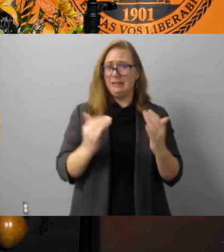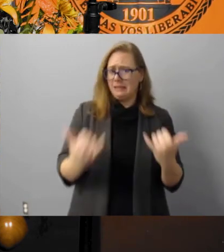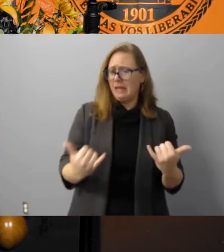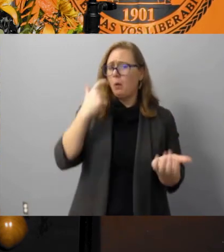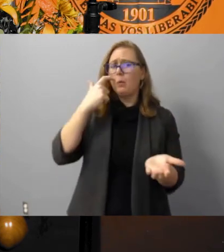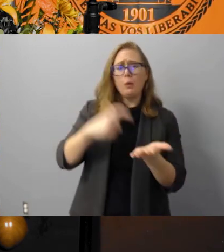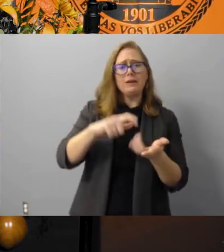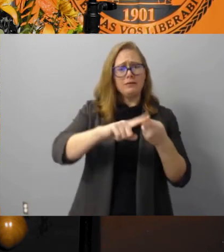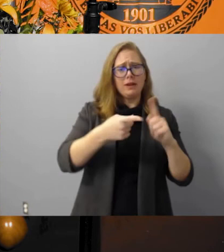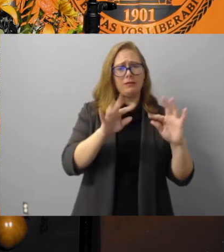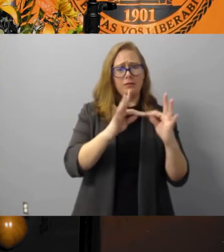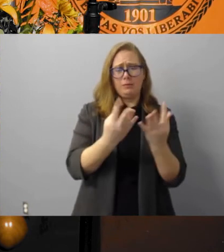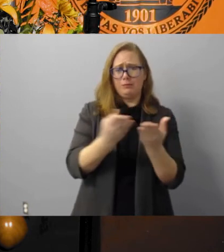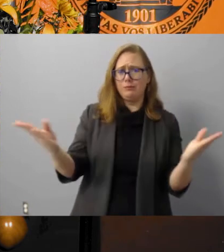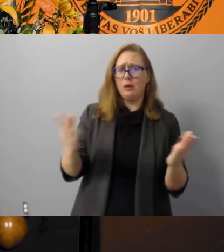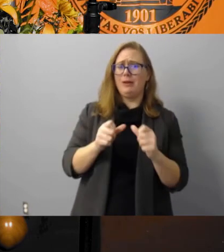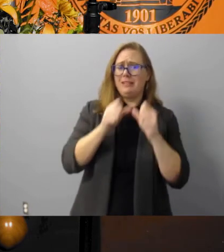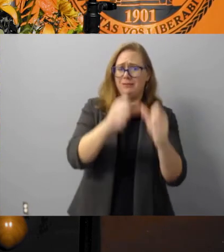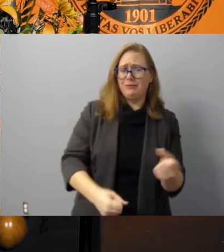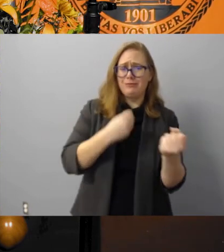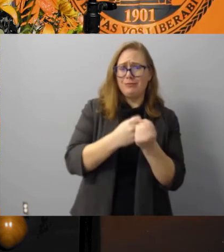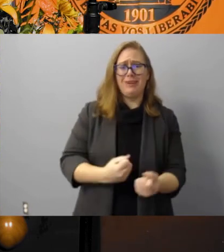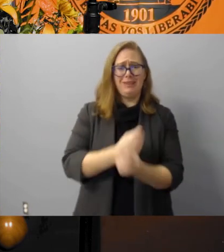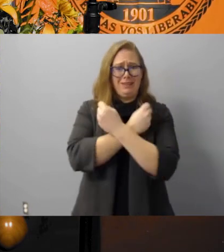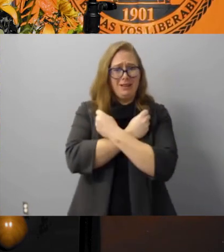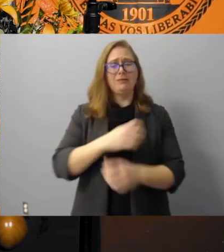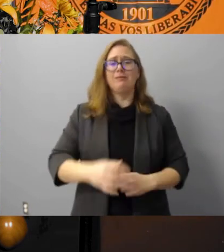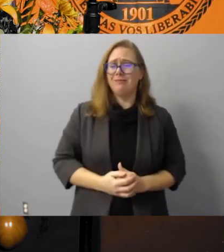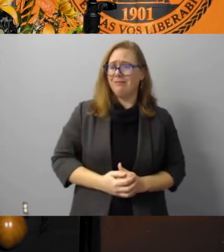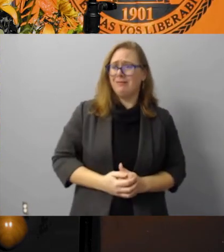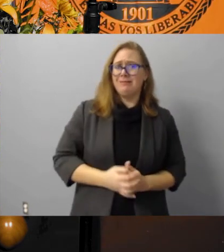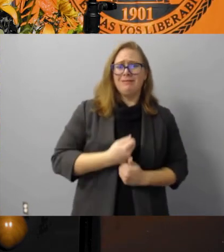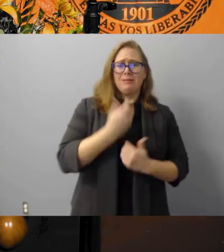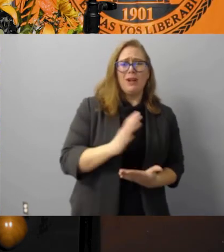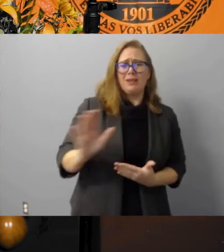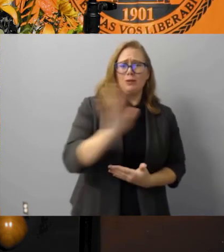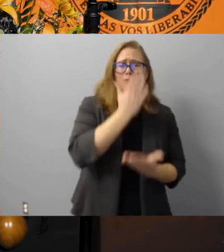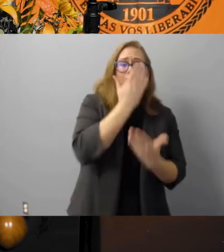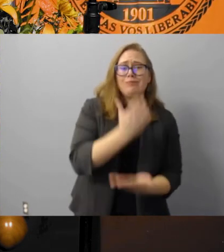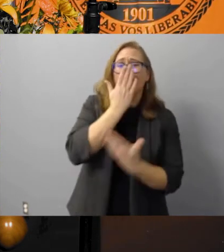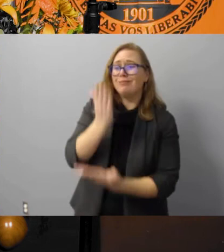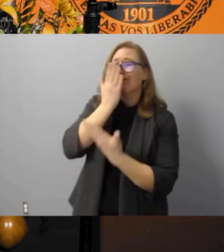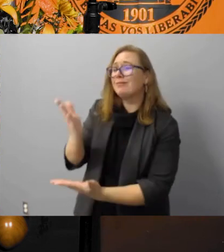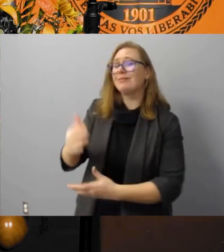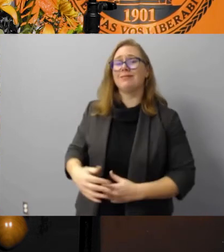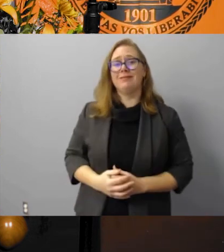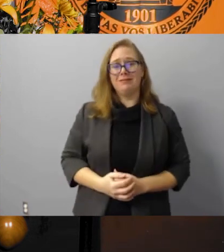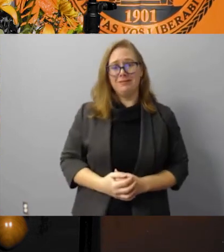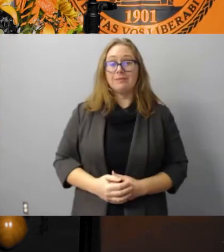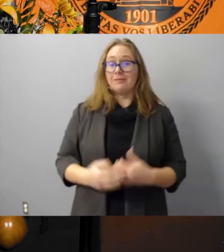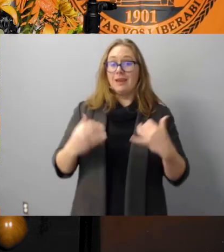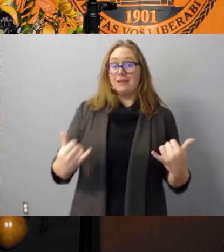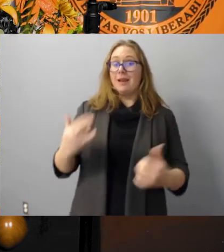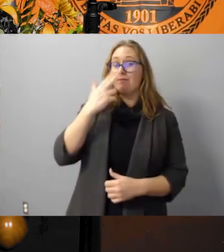today. So now that they have cheered you on, graduates, take a moment and thank and recognize the family members and friends